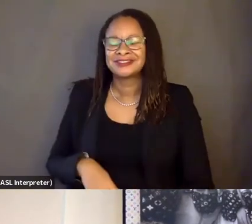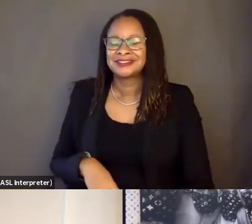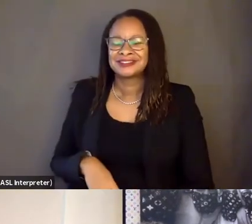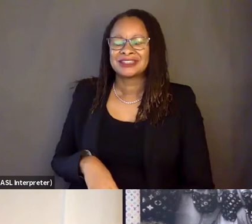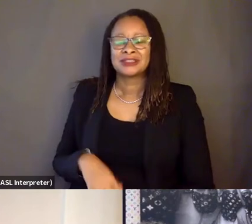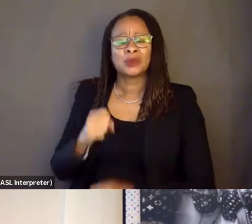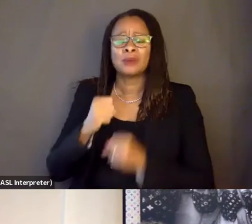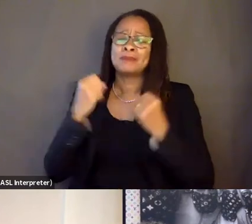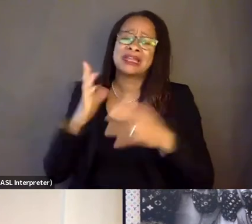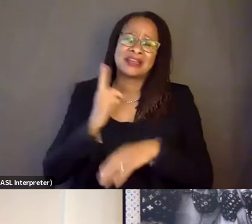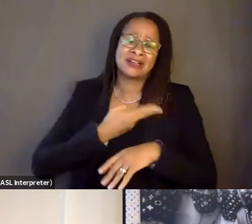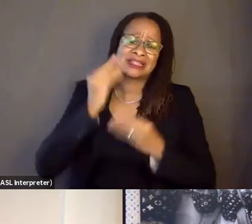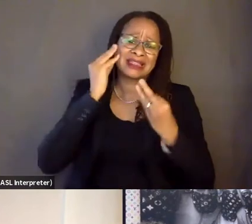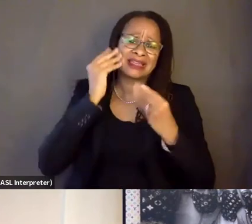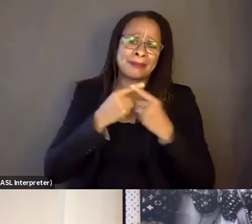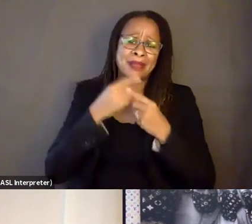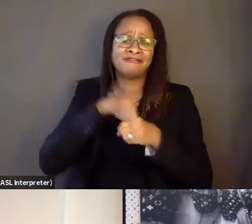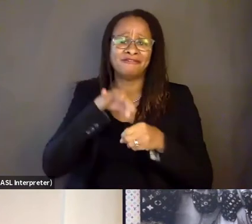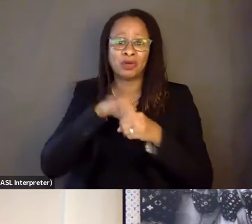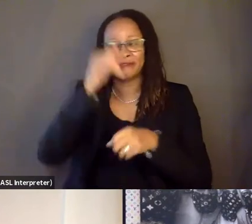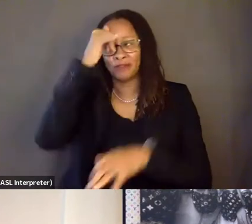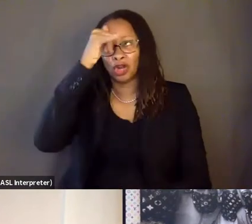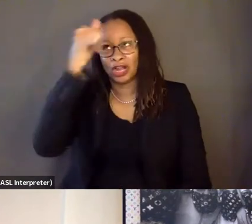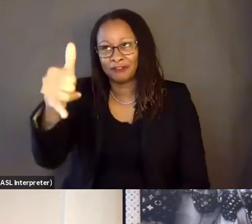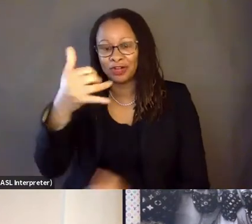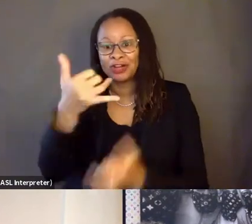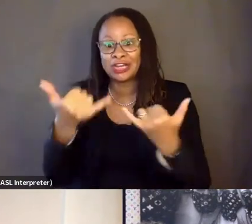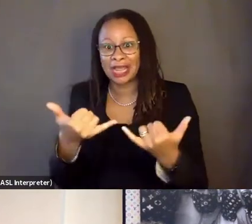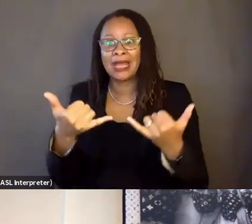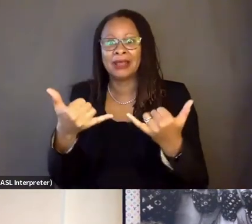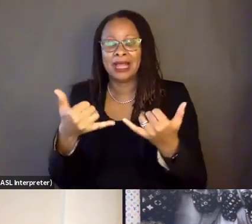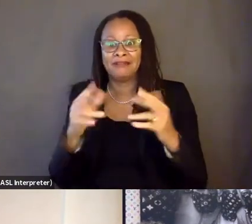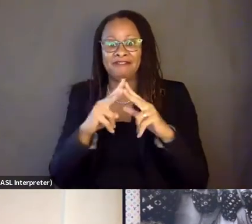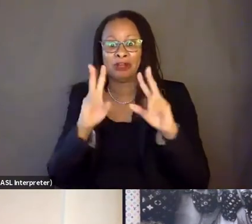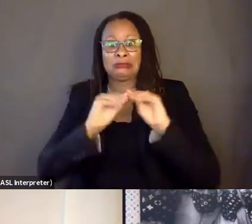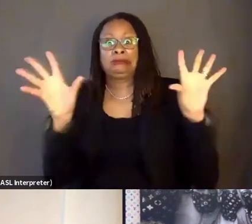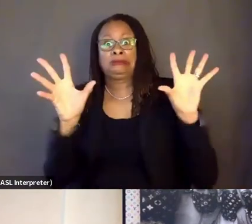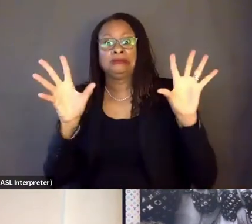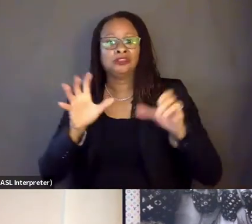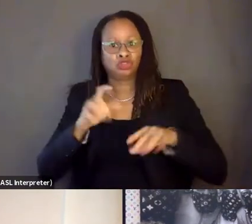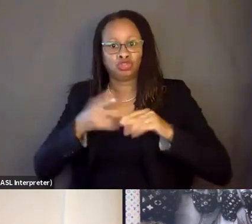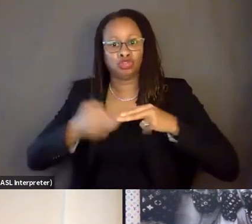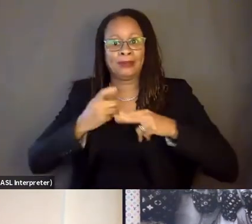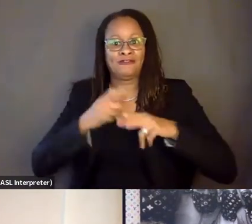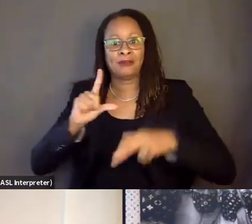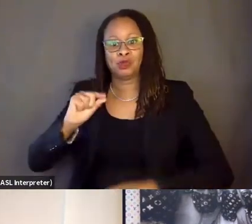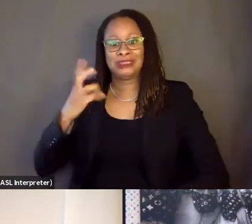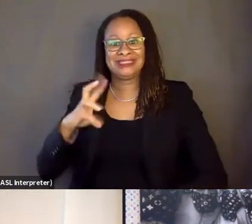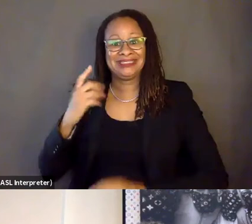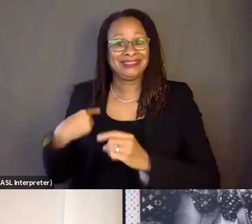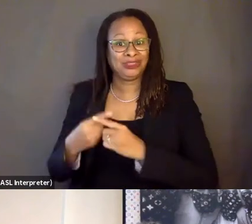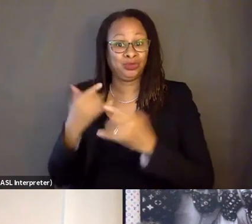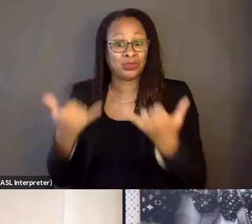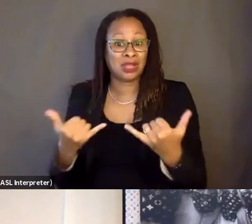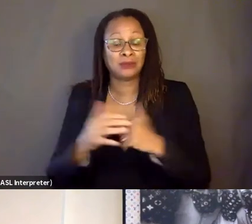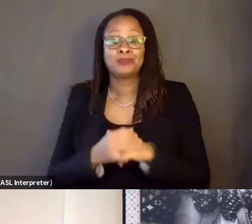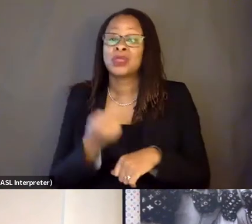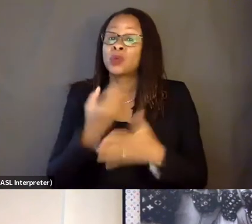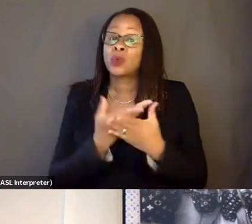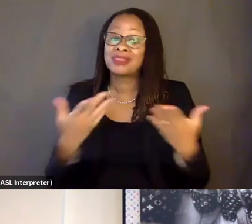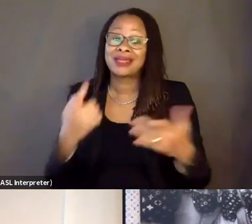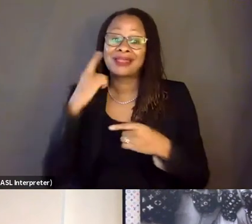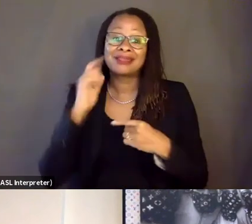thinking about voting, I mean, forever, and also acutely since 2016. And one of the things that I think